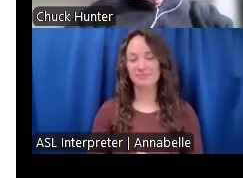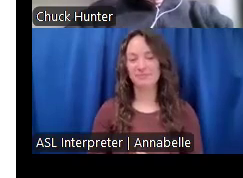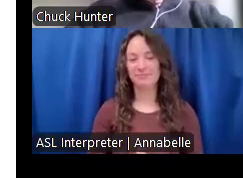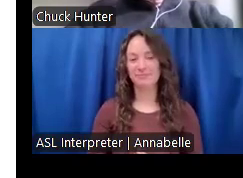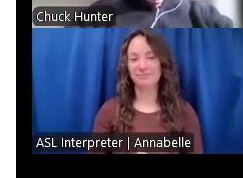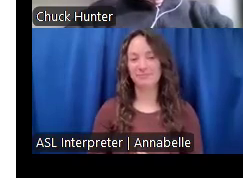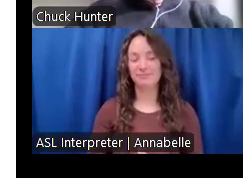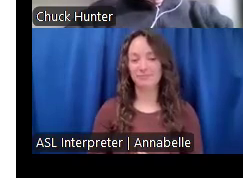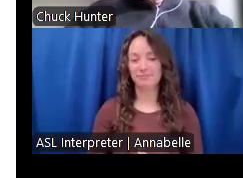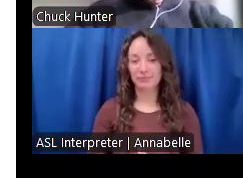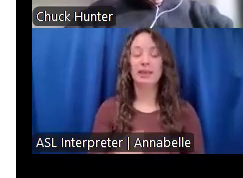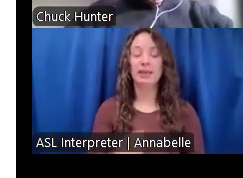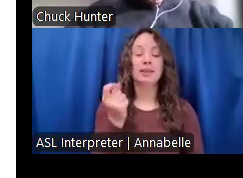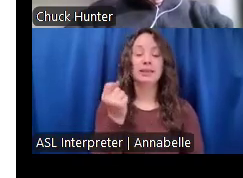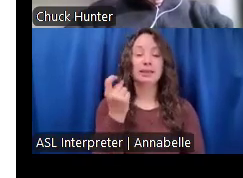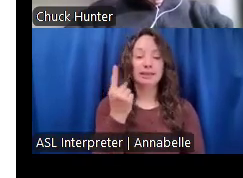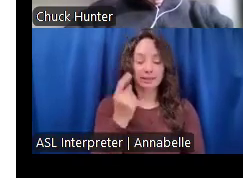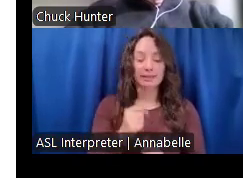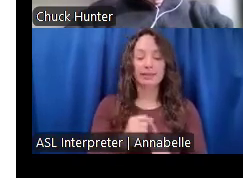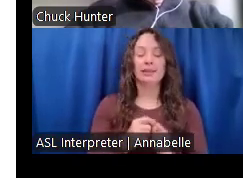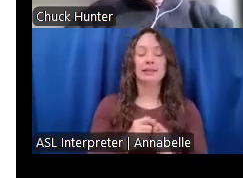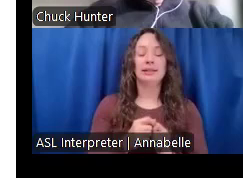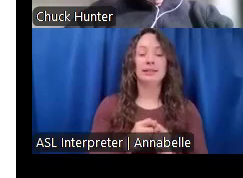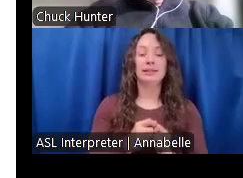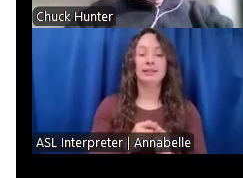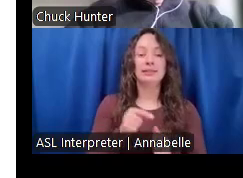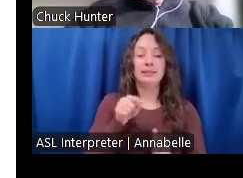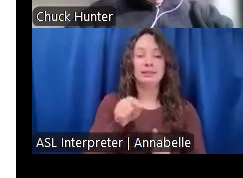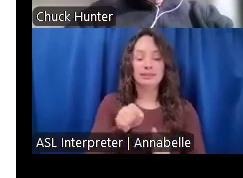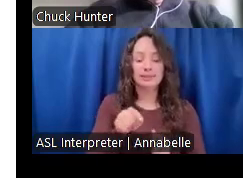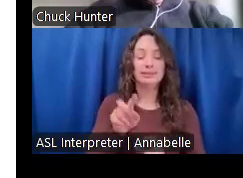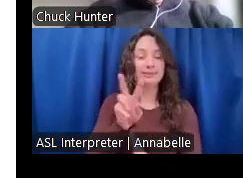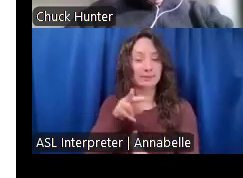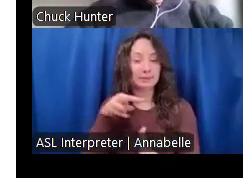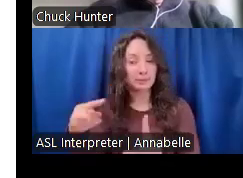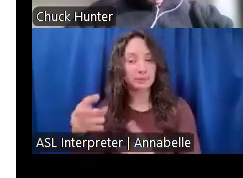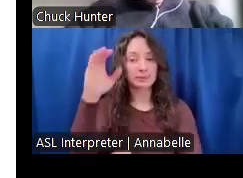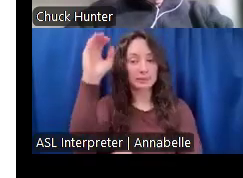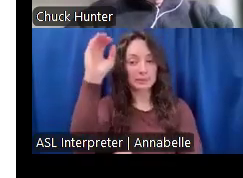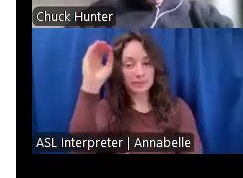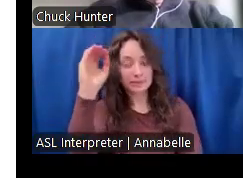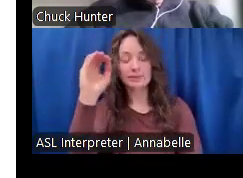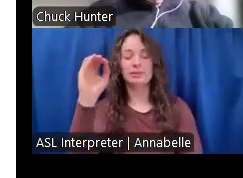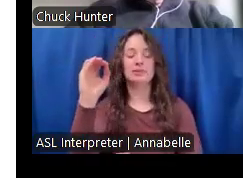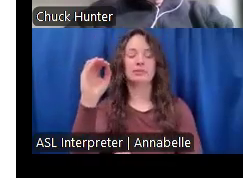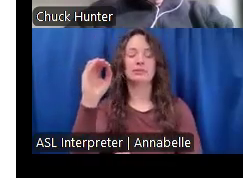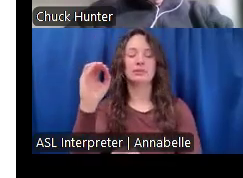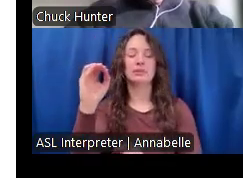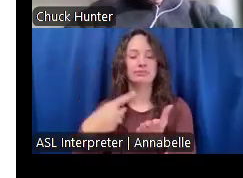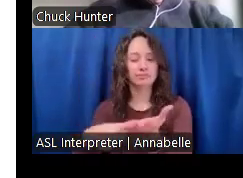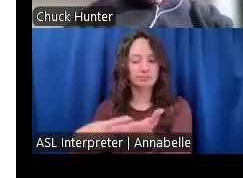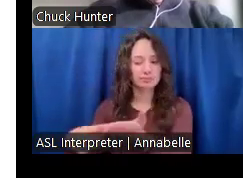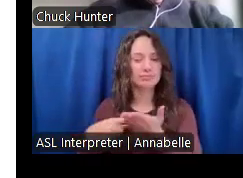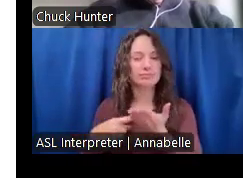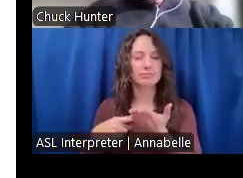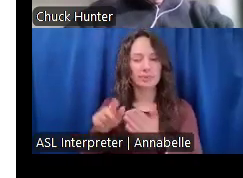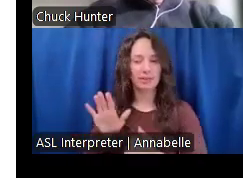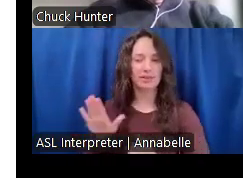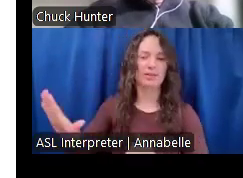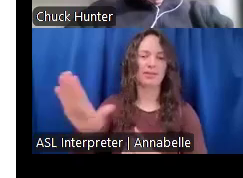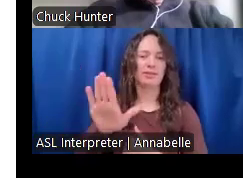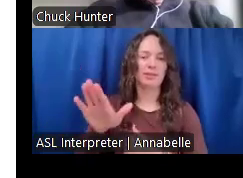A quick disclaimer, the views, opinions, or positions expressed in this webinar series are those of the guest presenters and do not